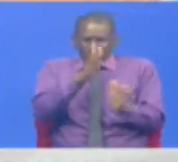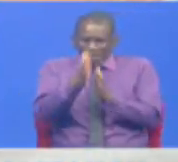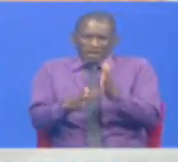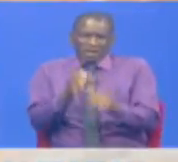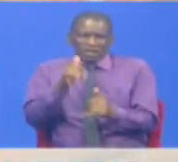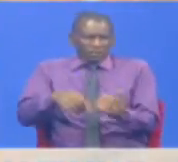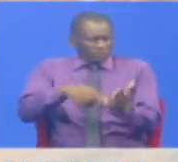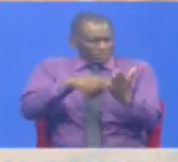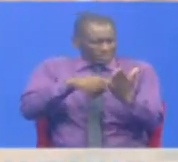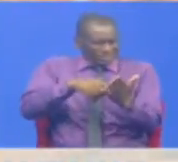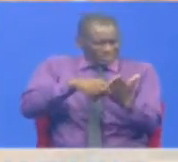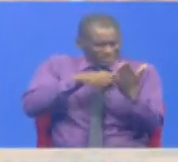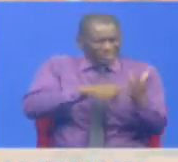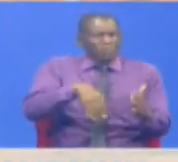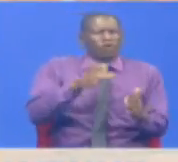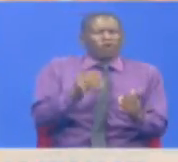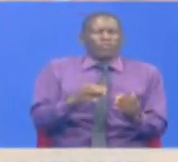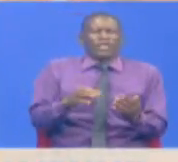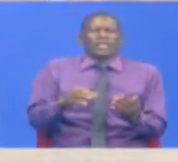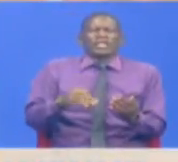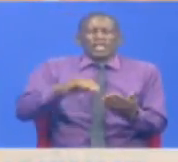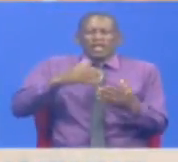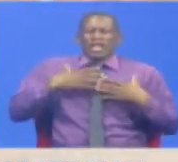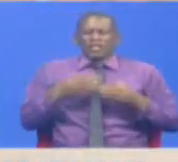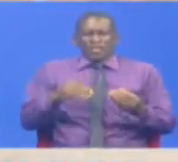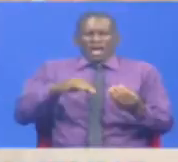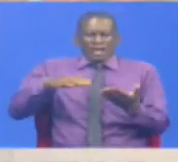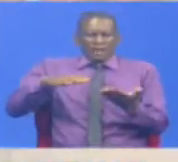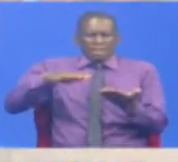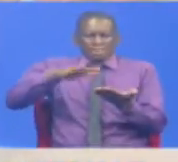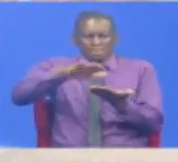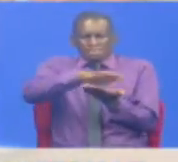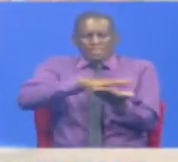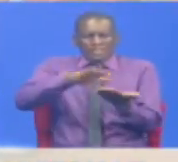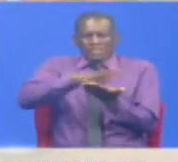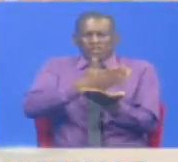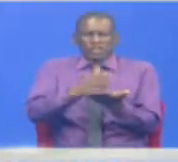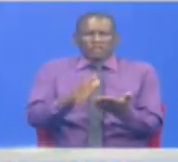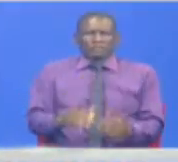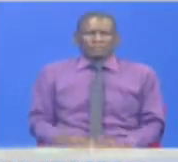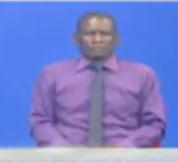and basic share. Leila Mohammed, NTV.